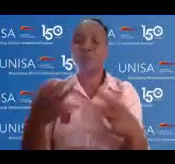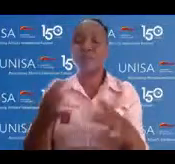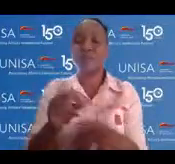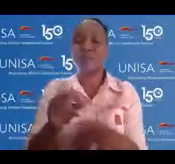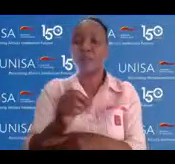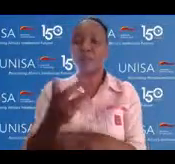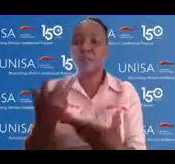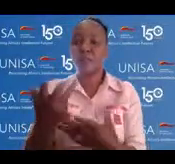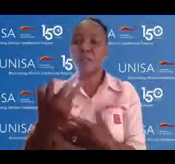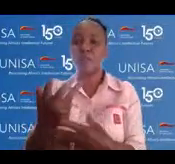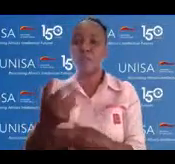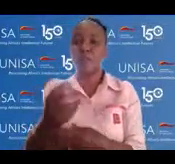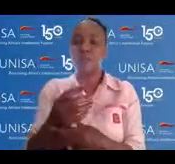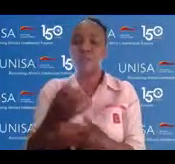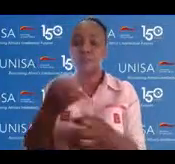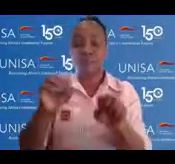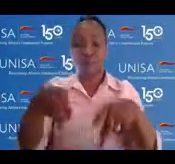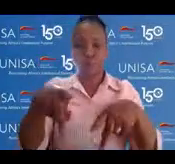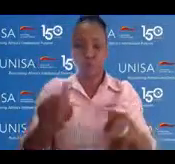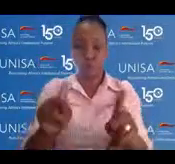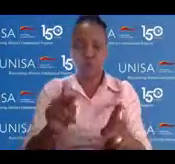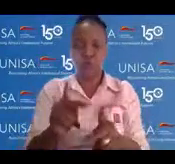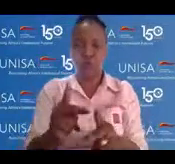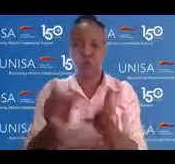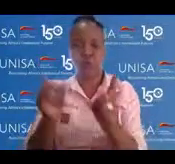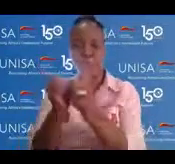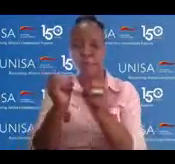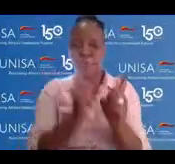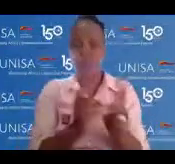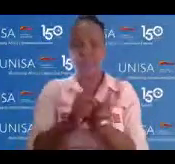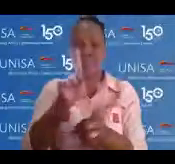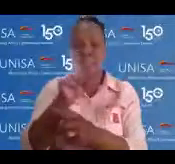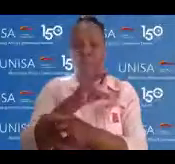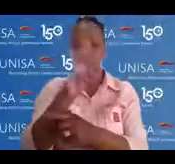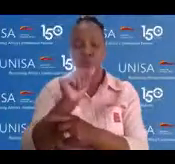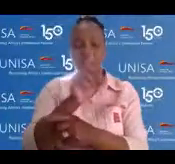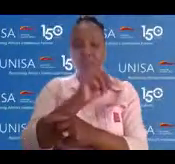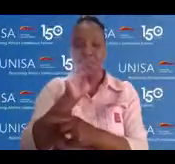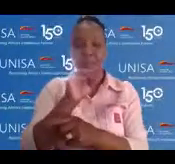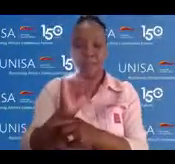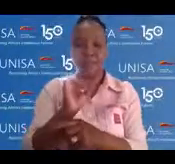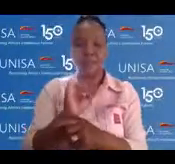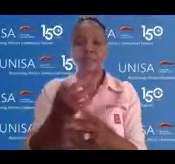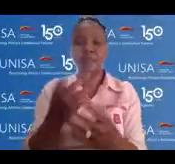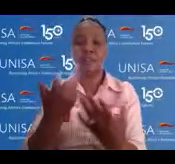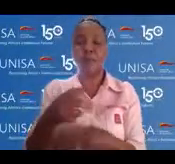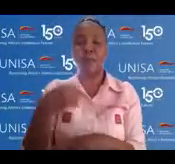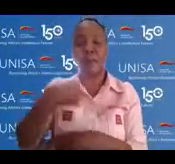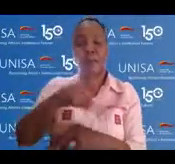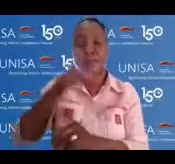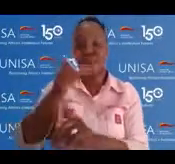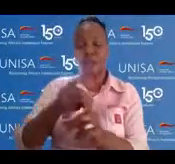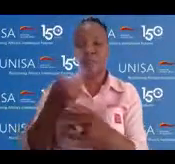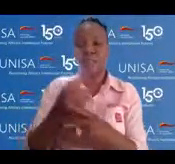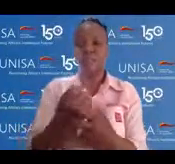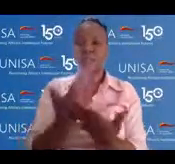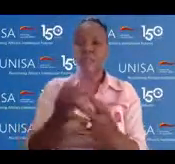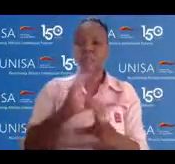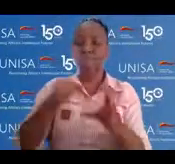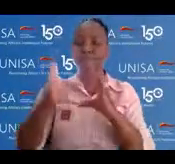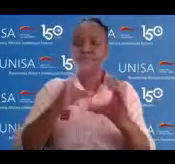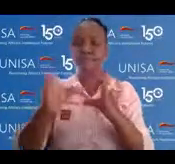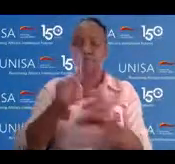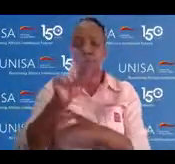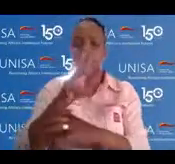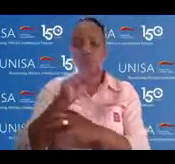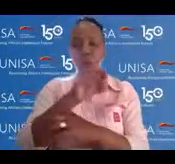an opportunity to meet Luwazi, the UNISA humanoid robot, and personality on our chat function, and engage with her in some critical conversations on the